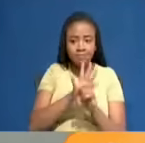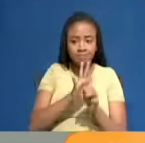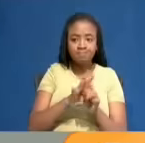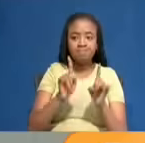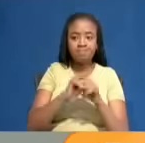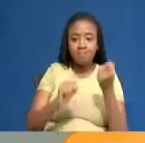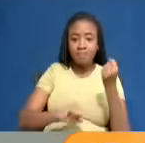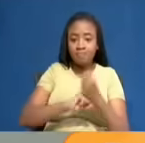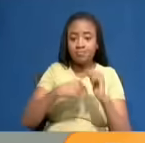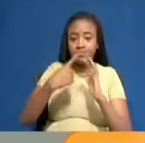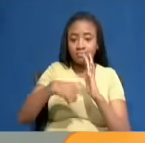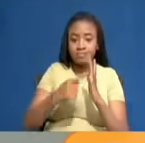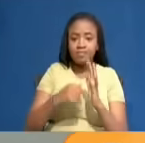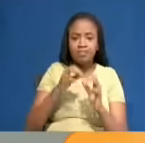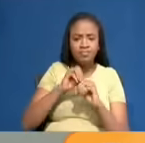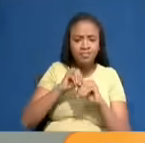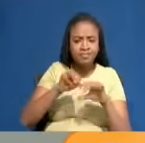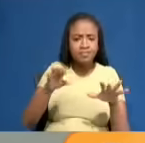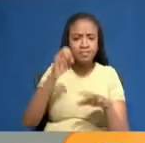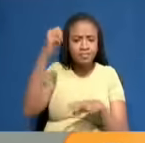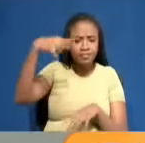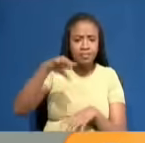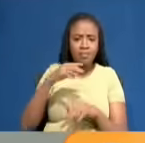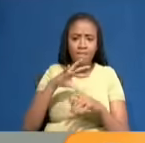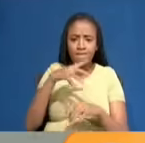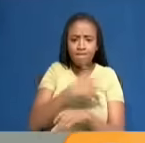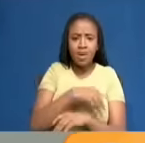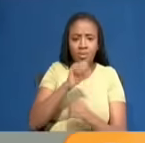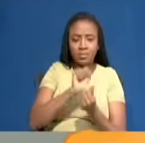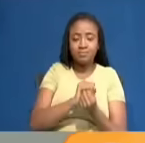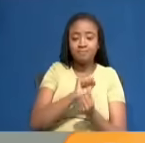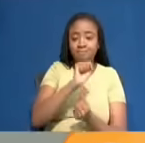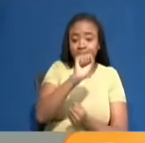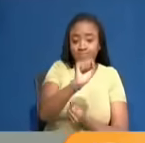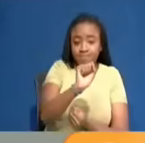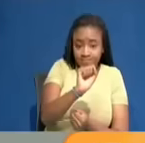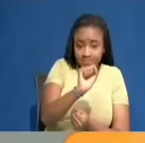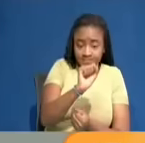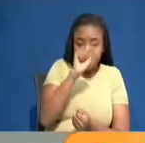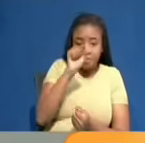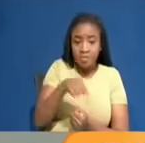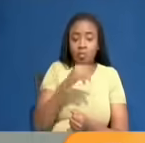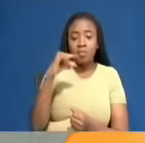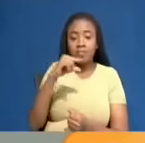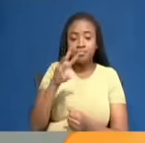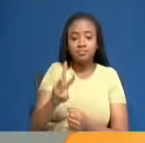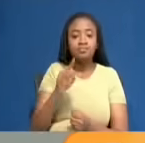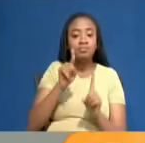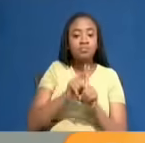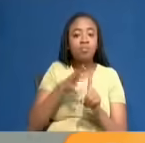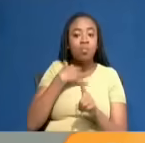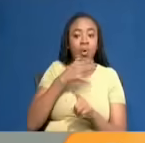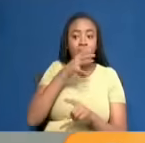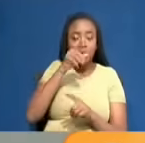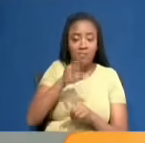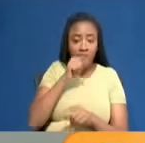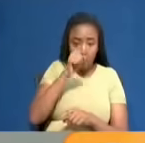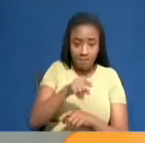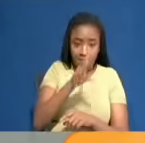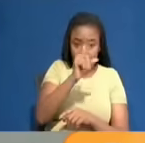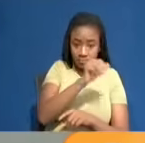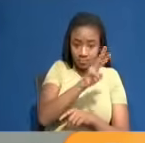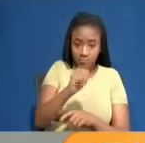there are rallying calls for diversification of the use of the dam to carry out irrigation of crops in order to address food shortage